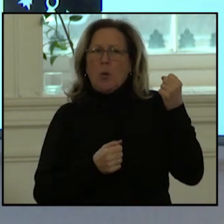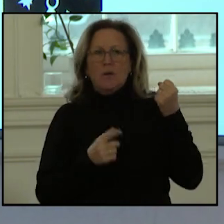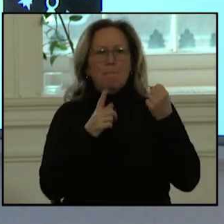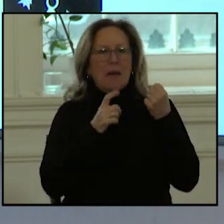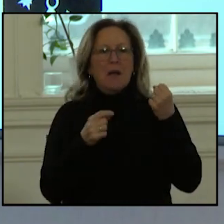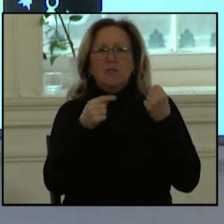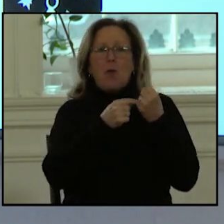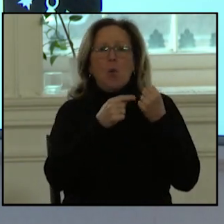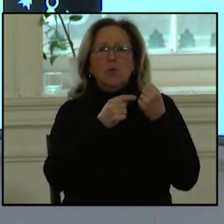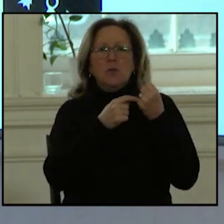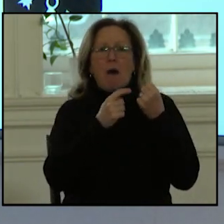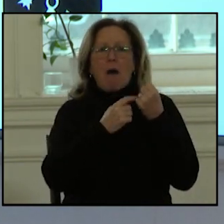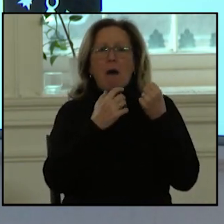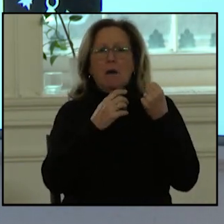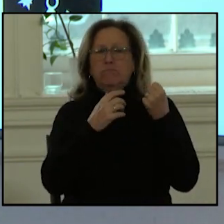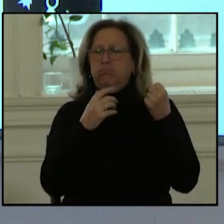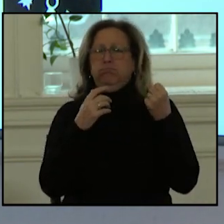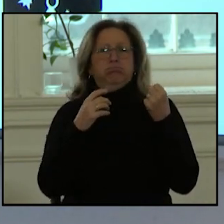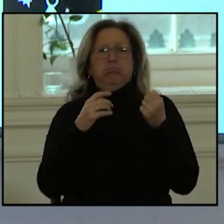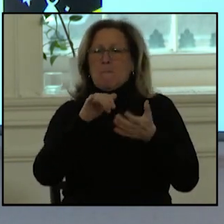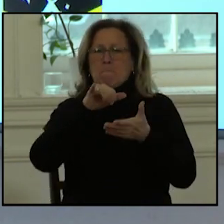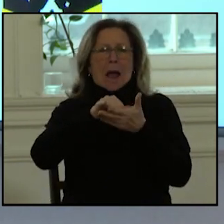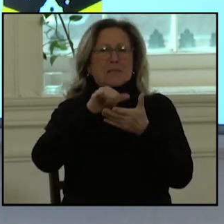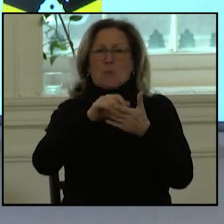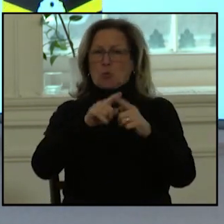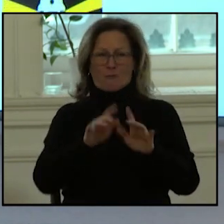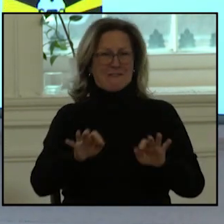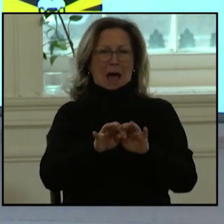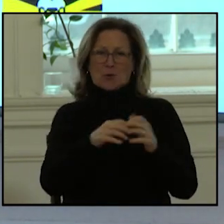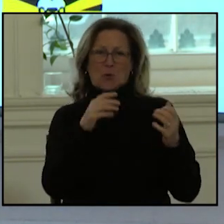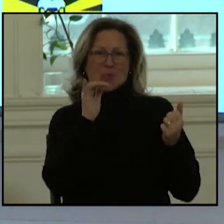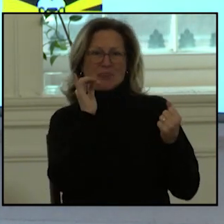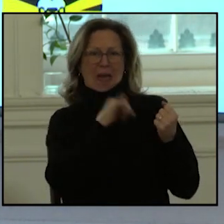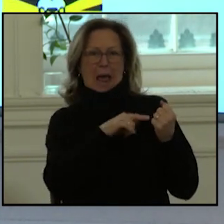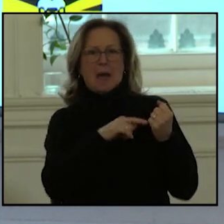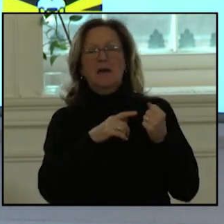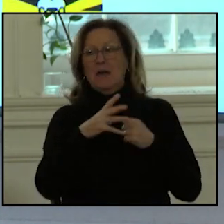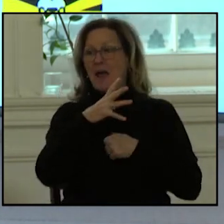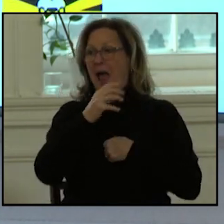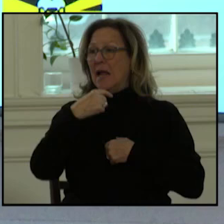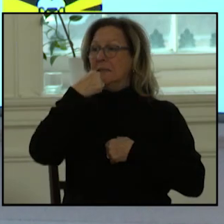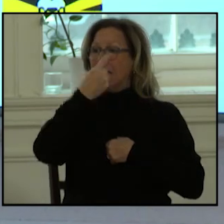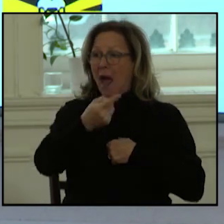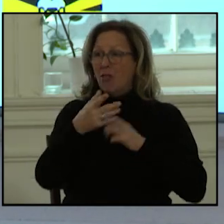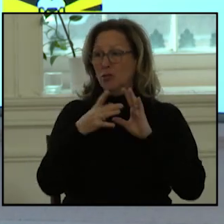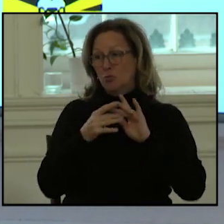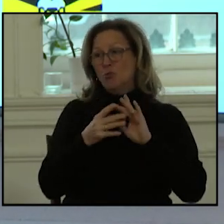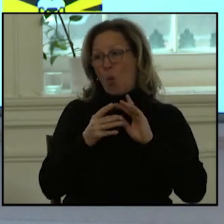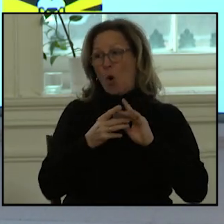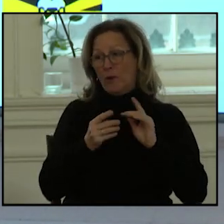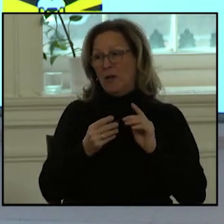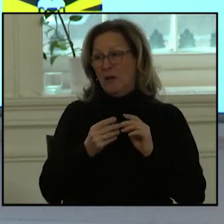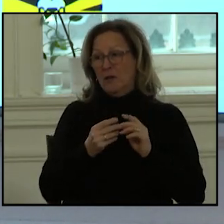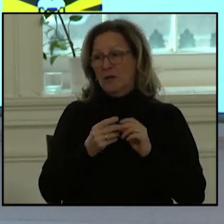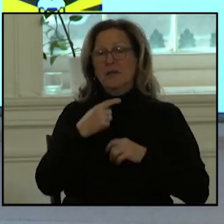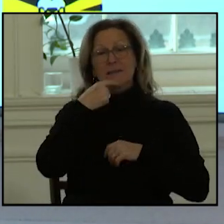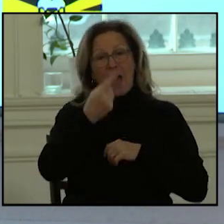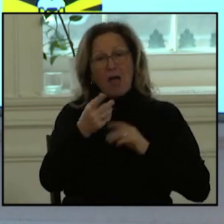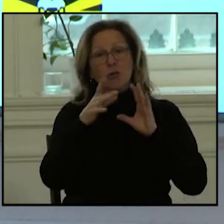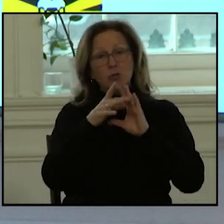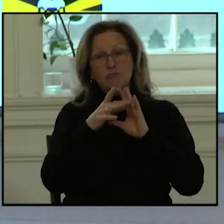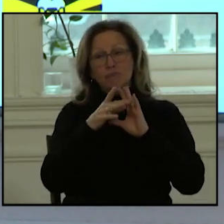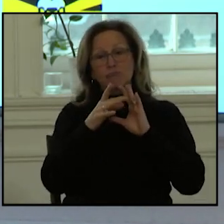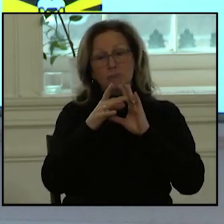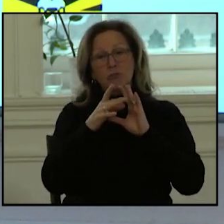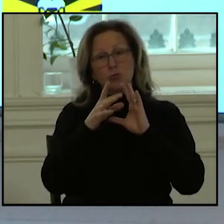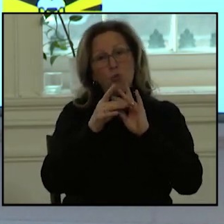are invaluable in telling the story, and telling the story of your family. Yeah. And there are plenty of